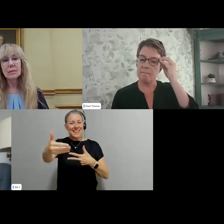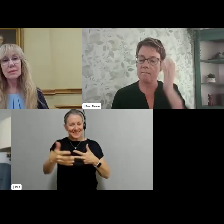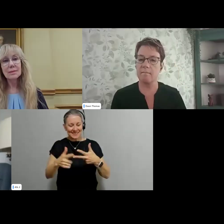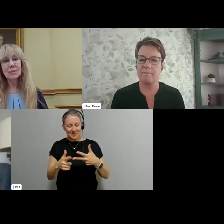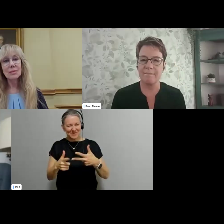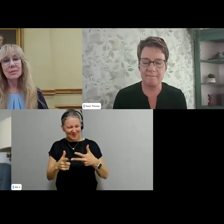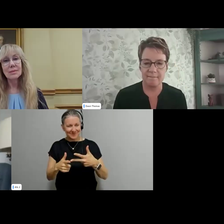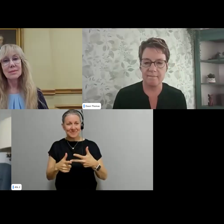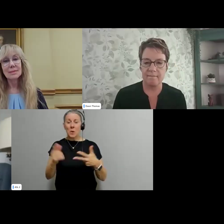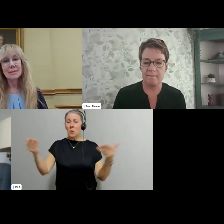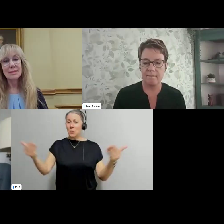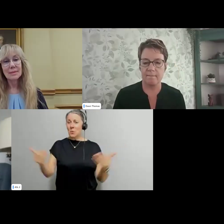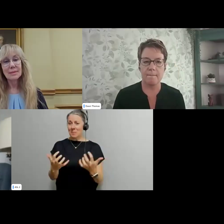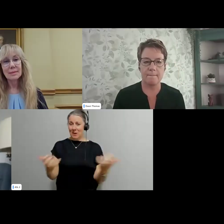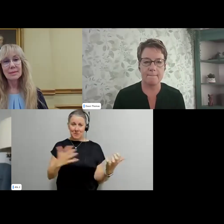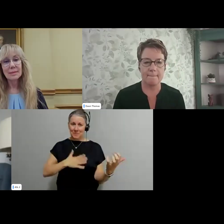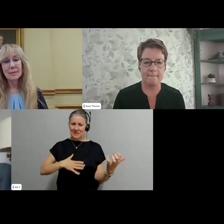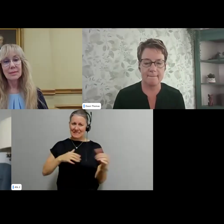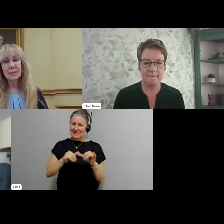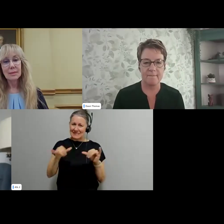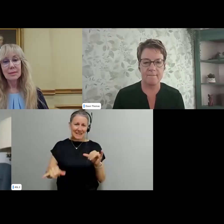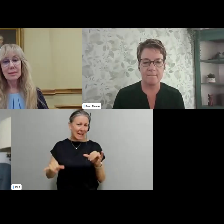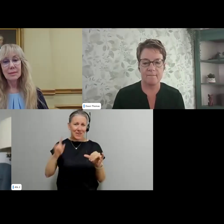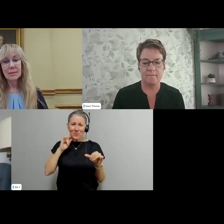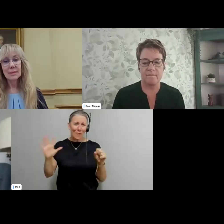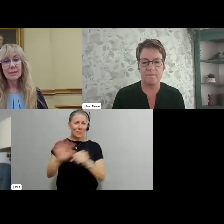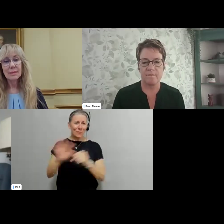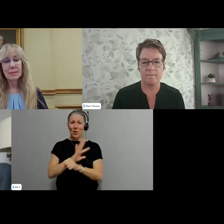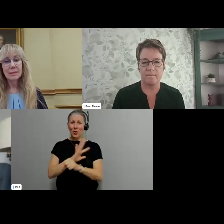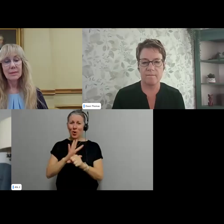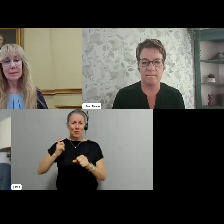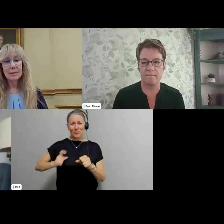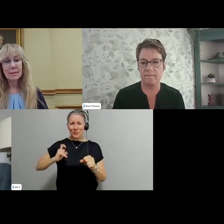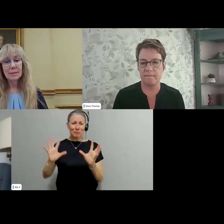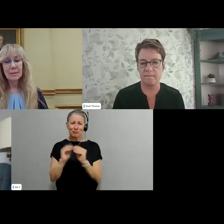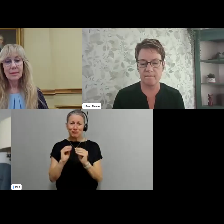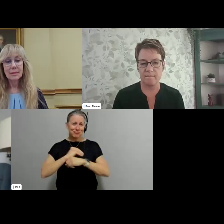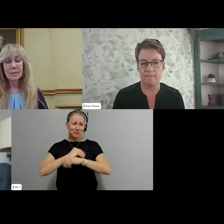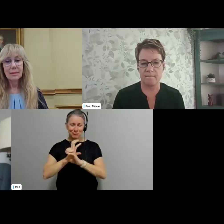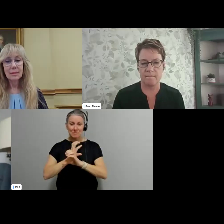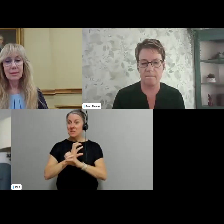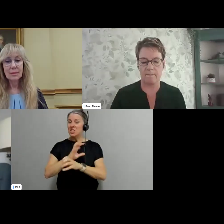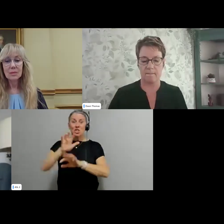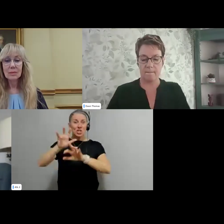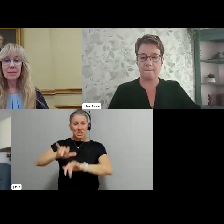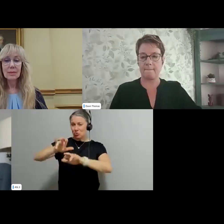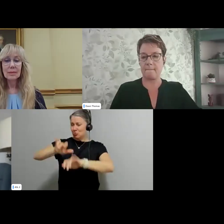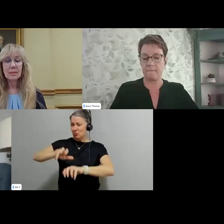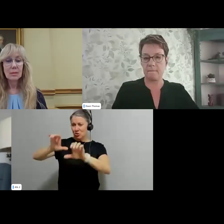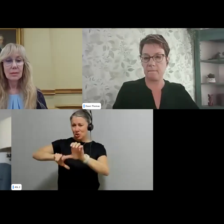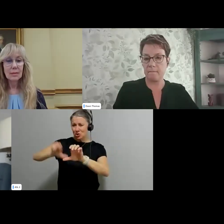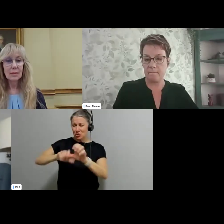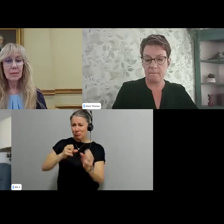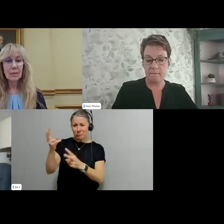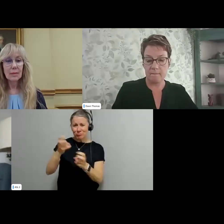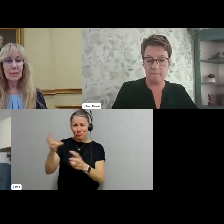welcome the audience. Please stay for a full session. Be active in the chat. Everybody that is going to be able to convey